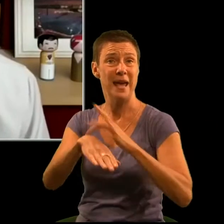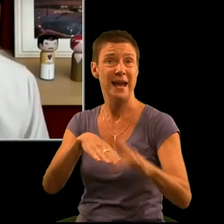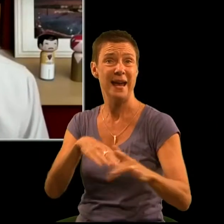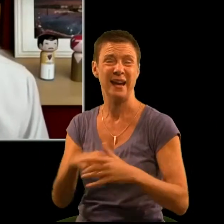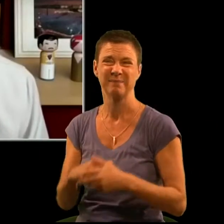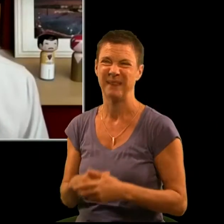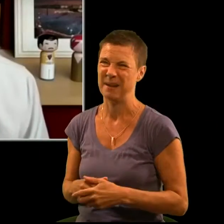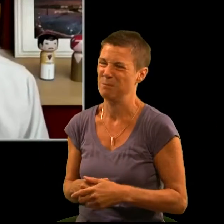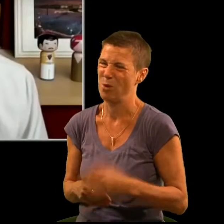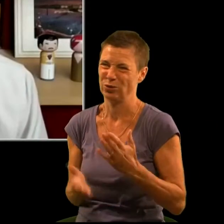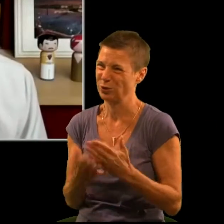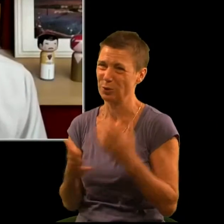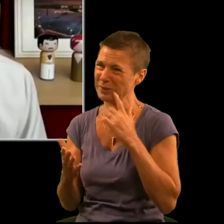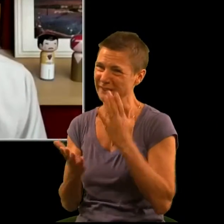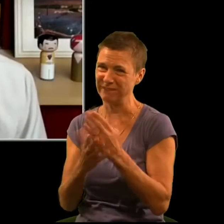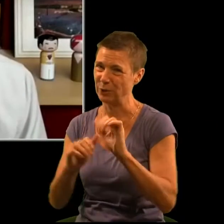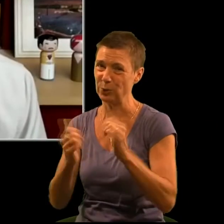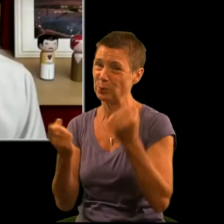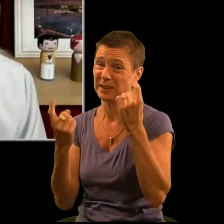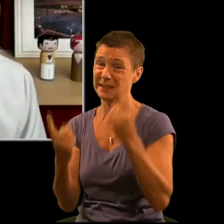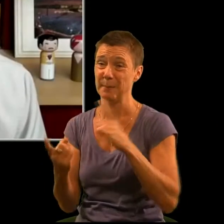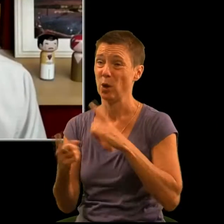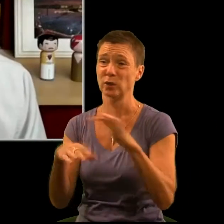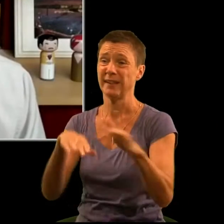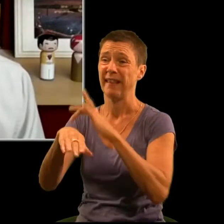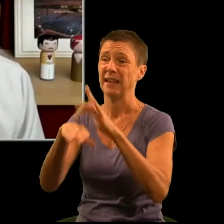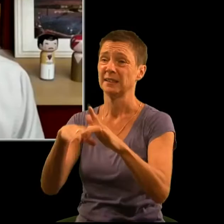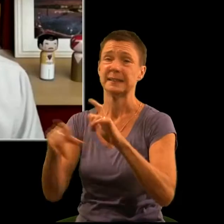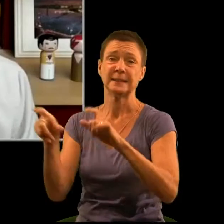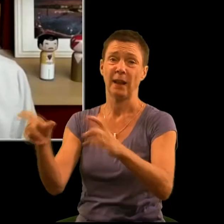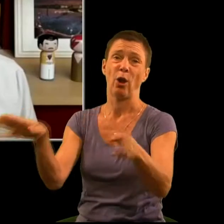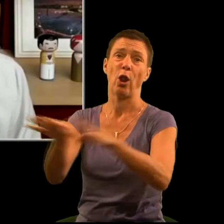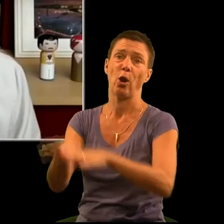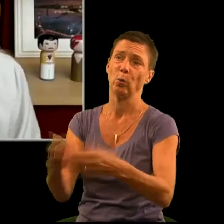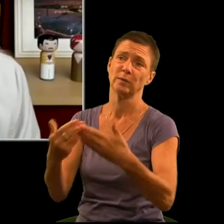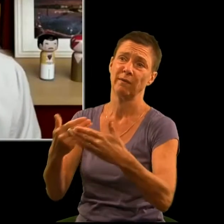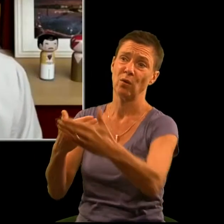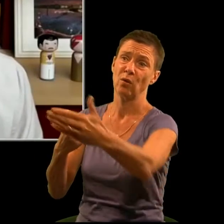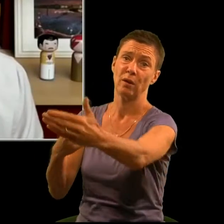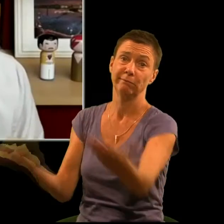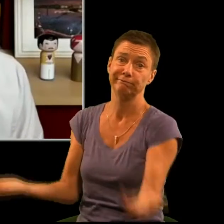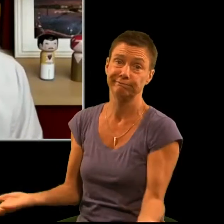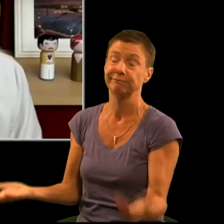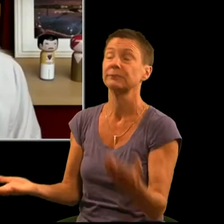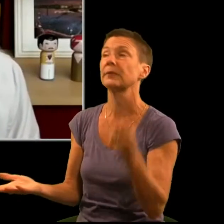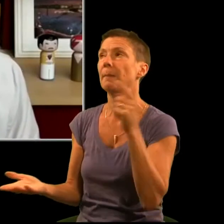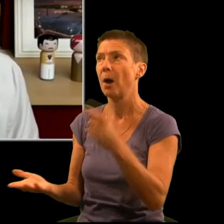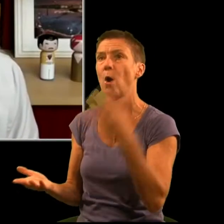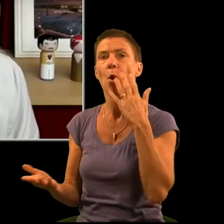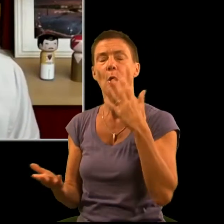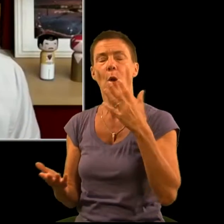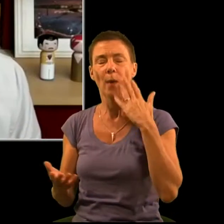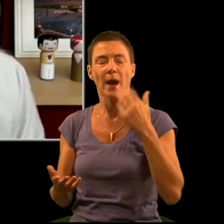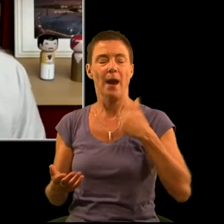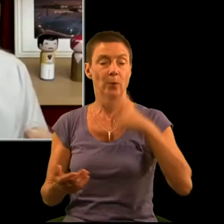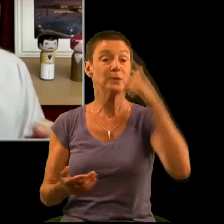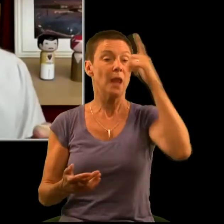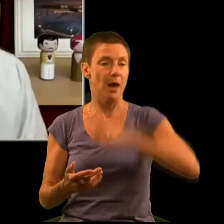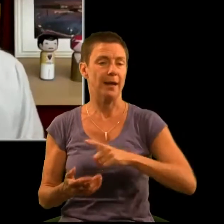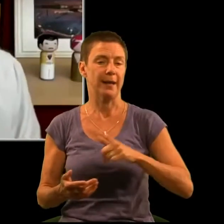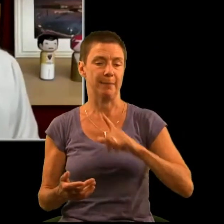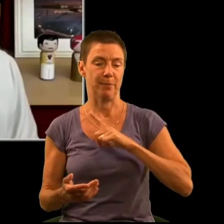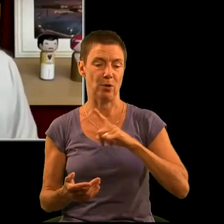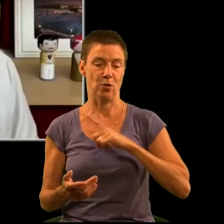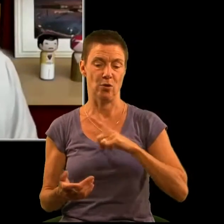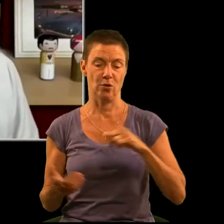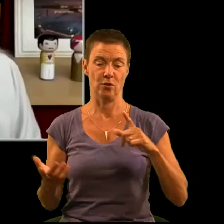not have been the best thing, as all the theatres will be closed for the next 6 months or whatever. But I think when I was really lucky, I was probably on the fortunate